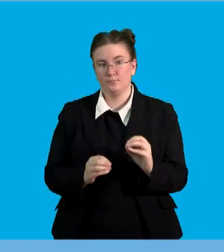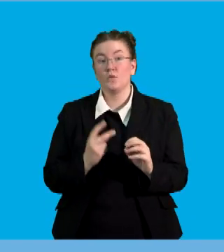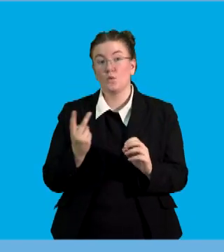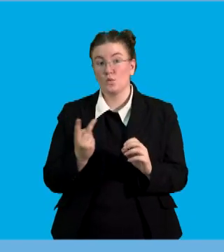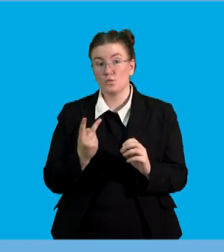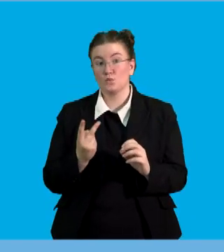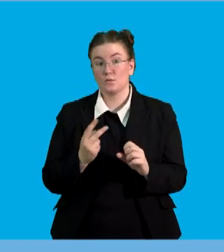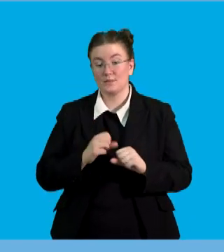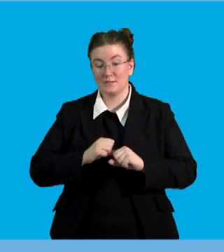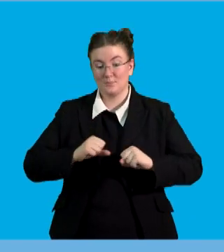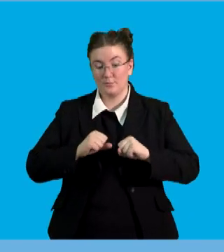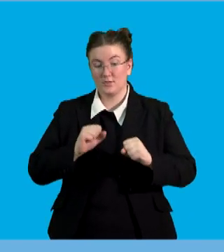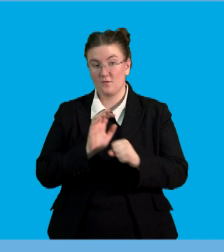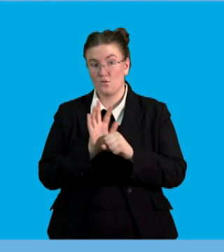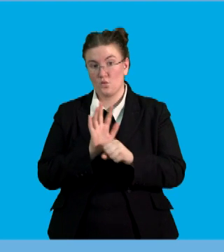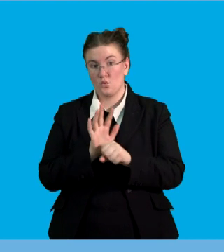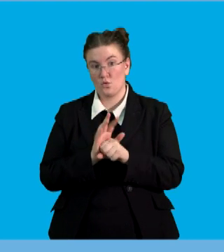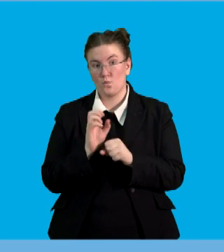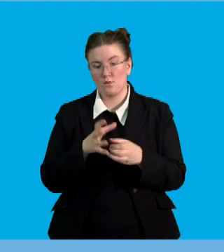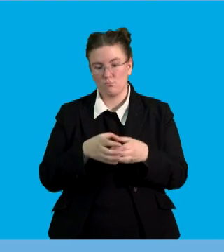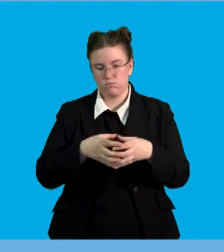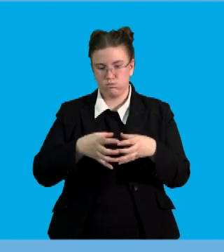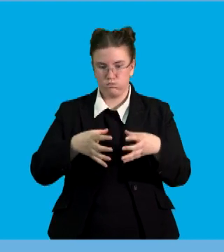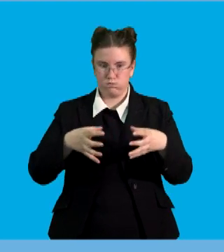and fill the entire space and fill